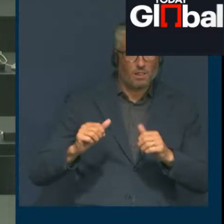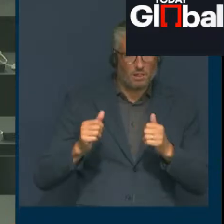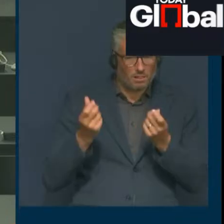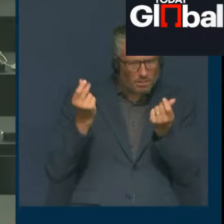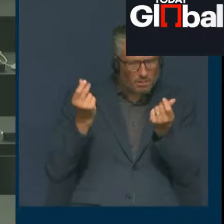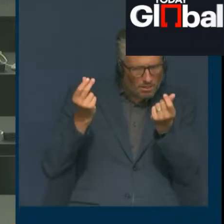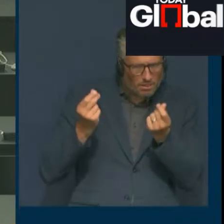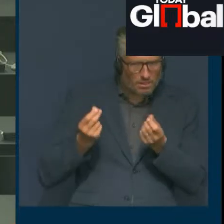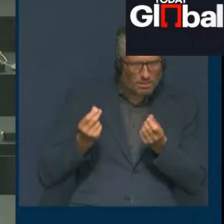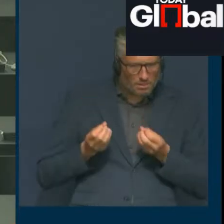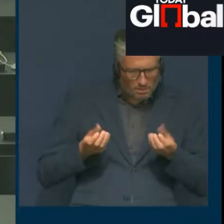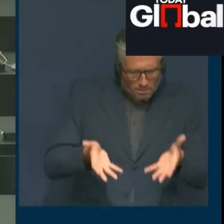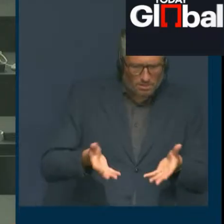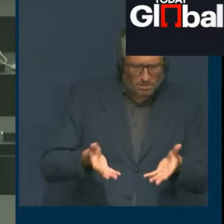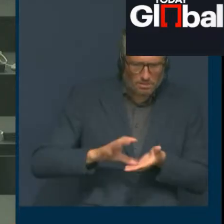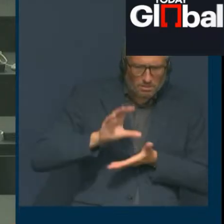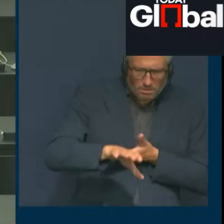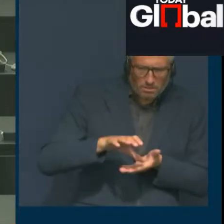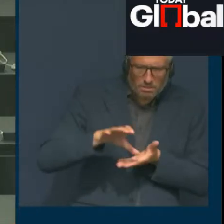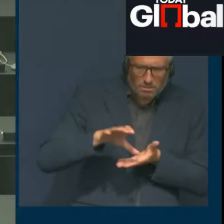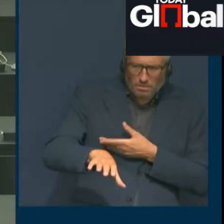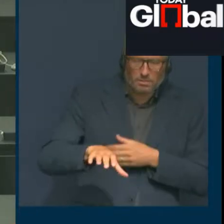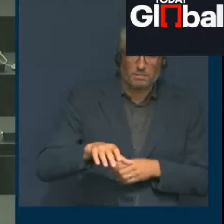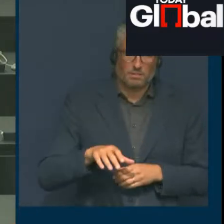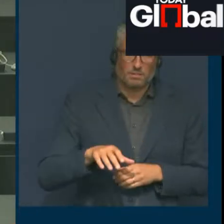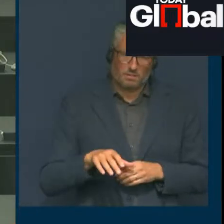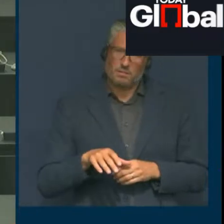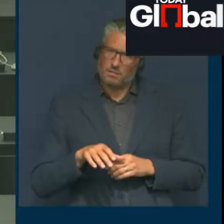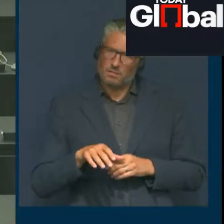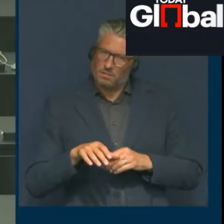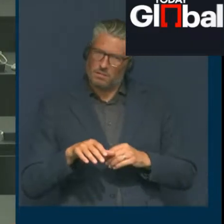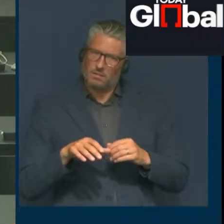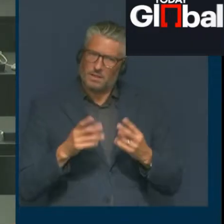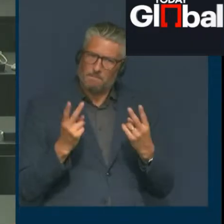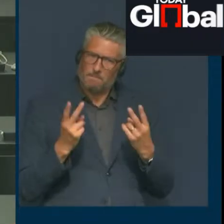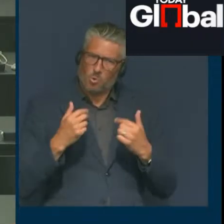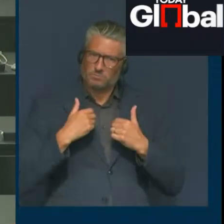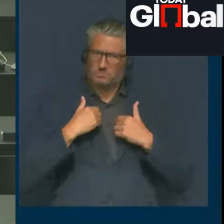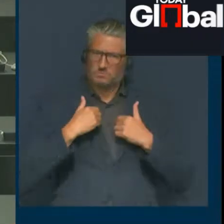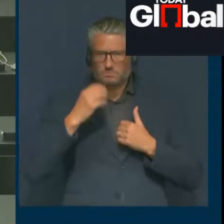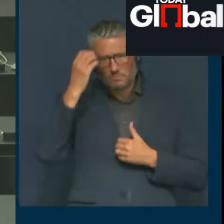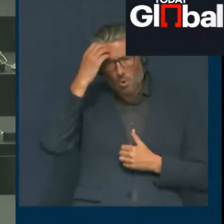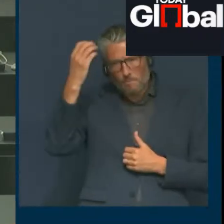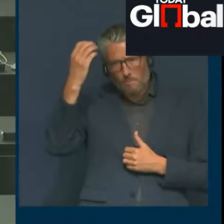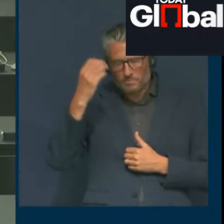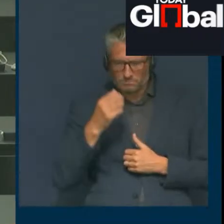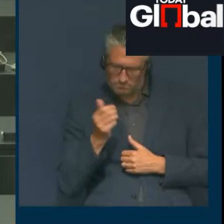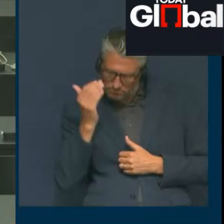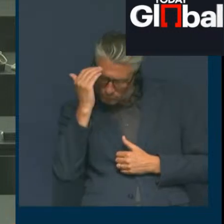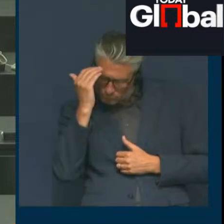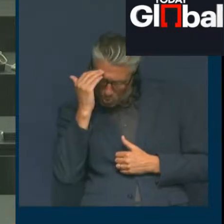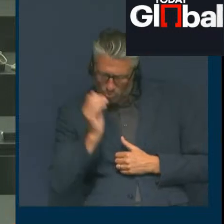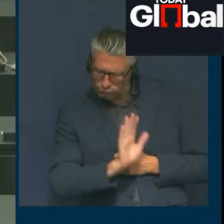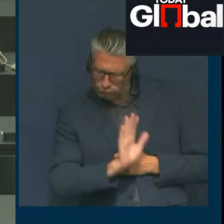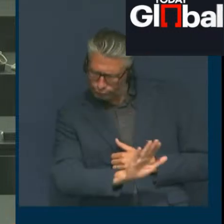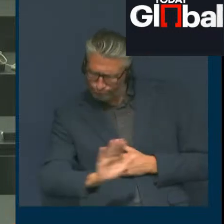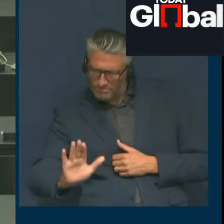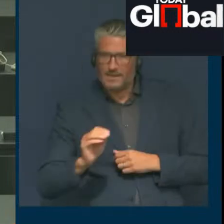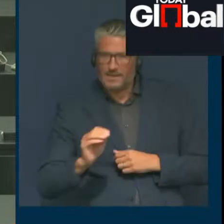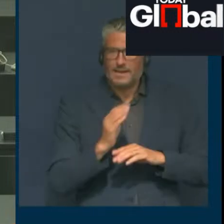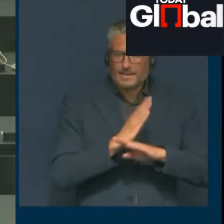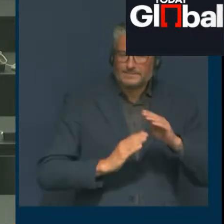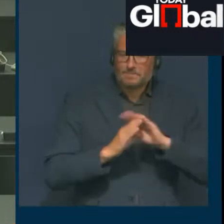Qatar aims to meet the needs of persons with disabilities in a national